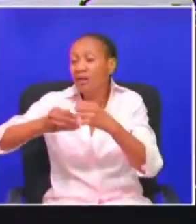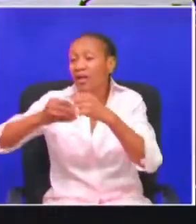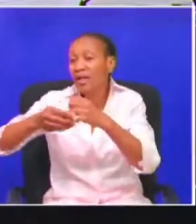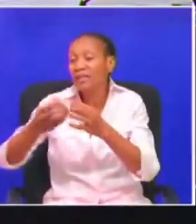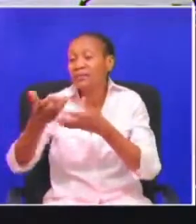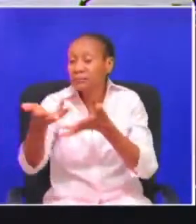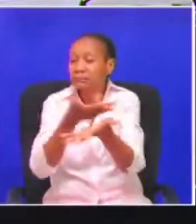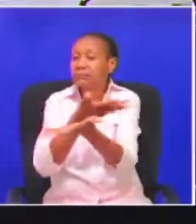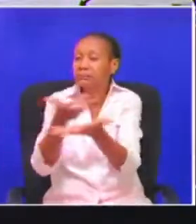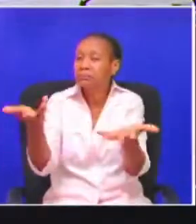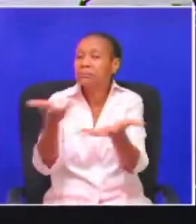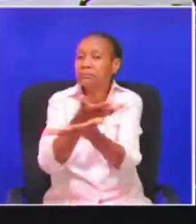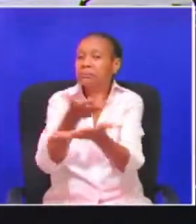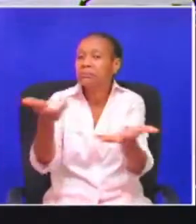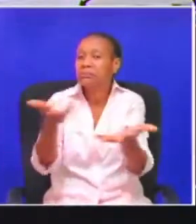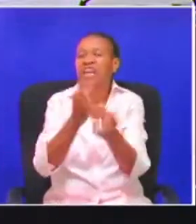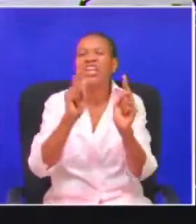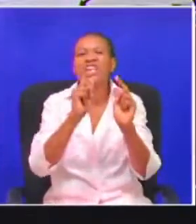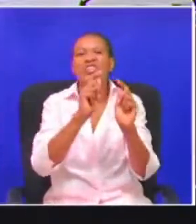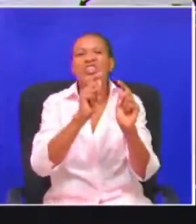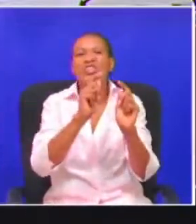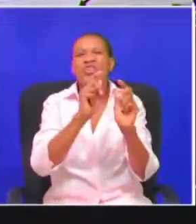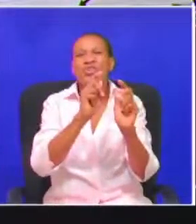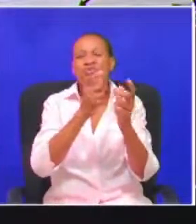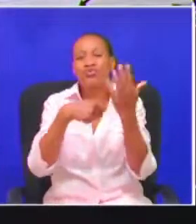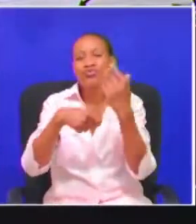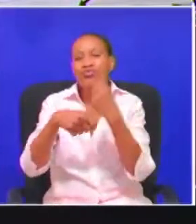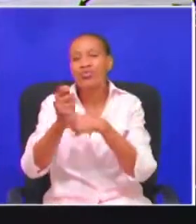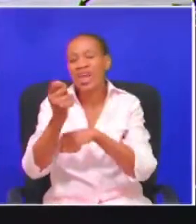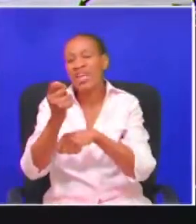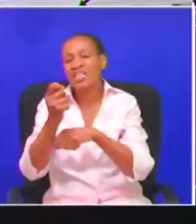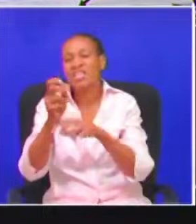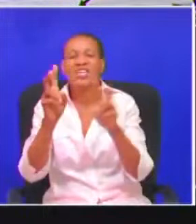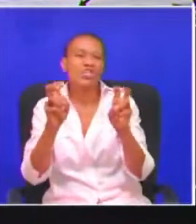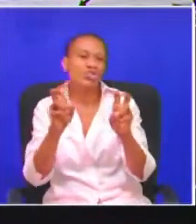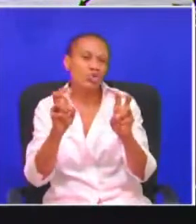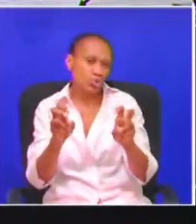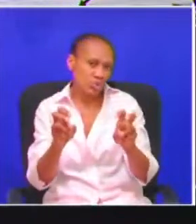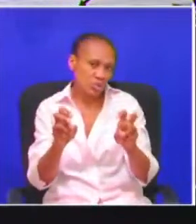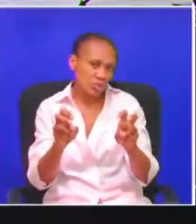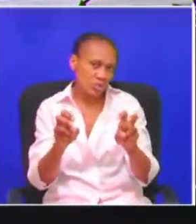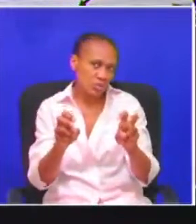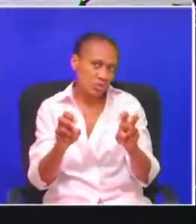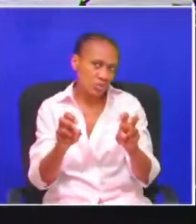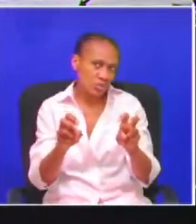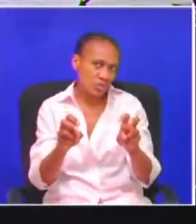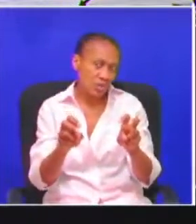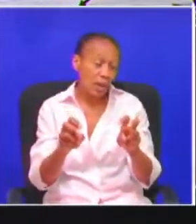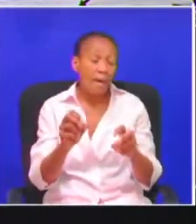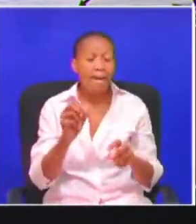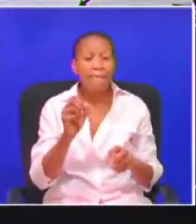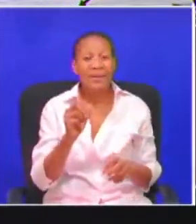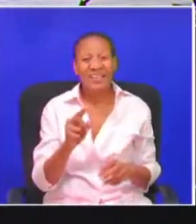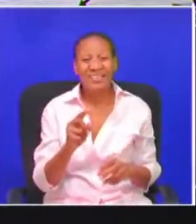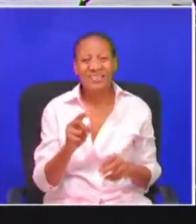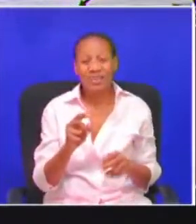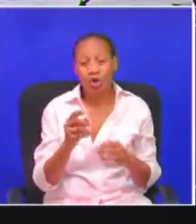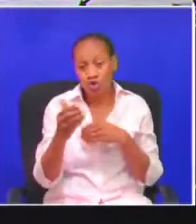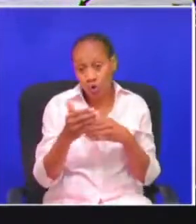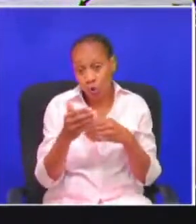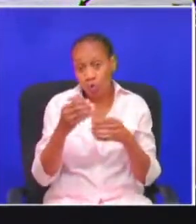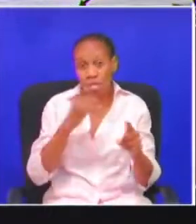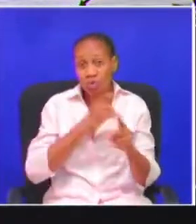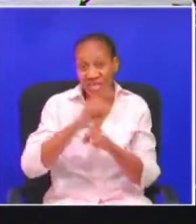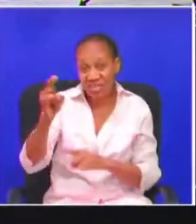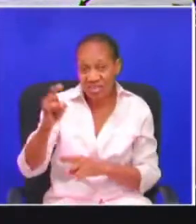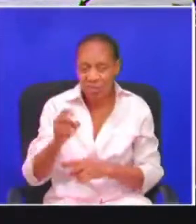discussing trade issues with that big market, and they are nowhere near any form of conclusion.